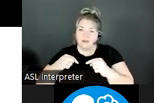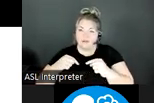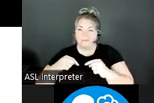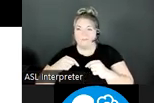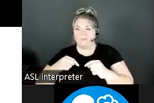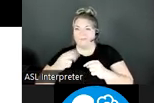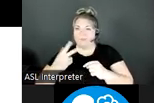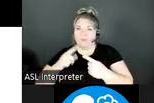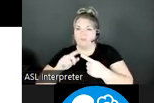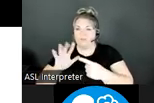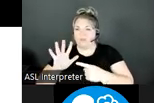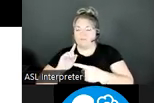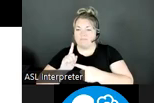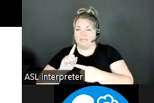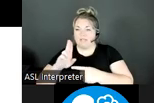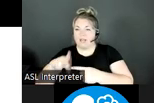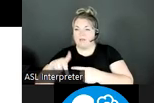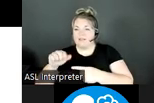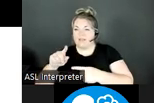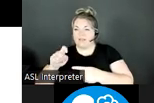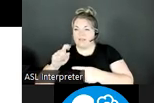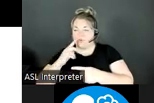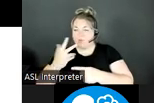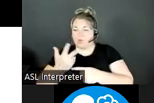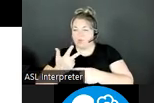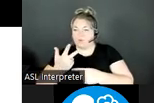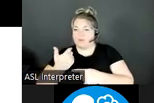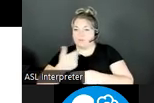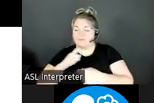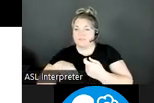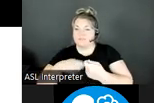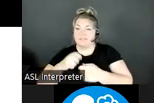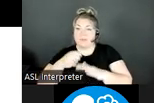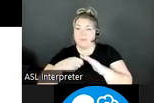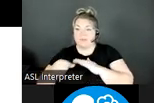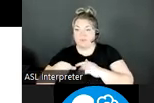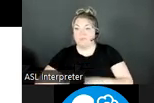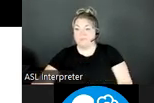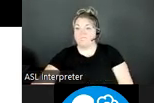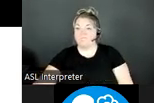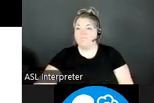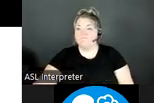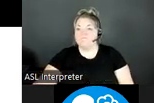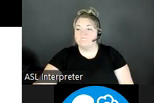with 3 to 5 minute updates for those 3 we specifically appointed to.